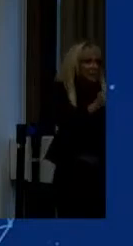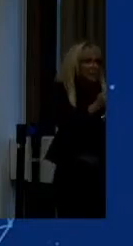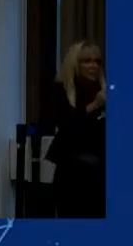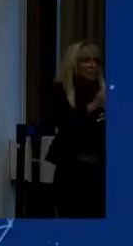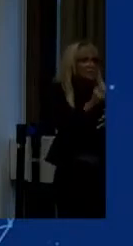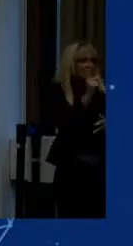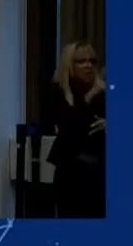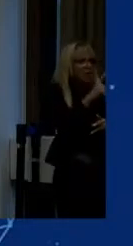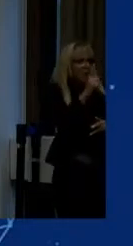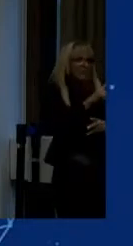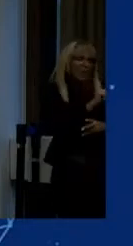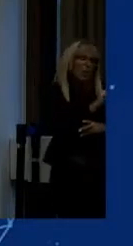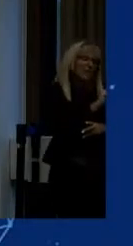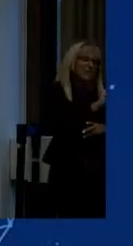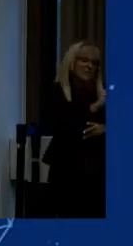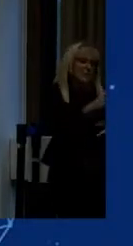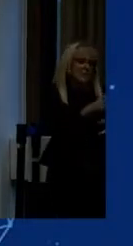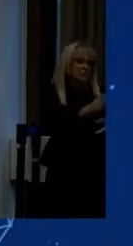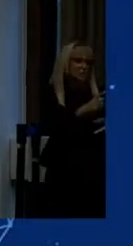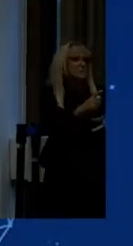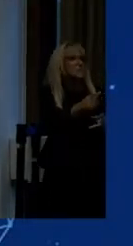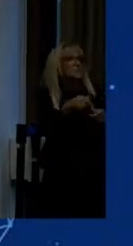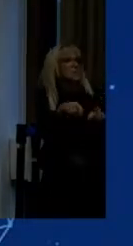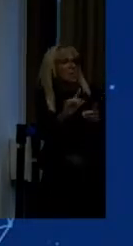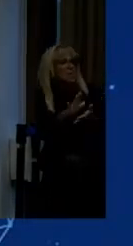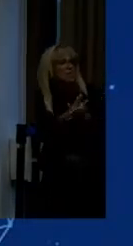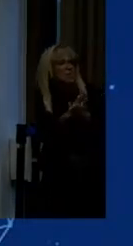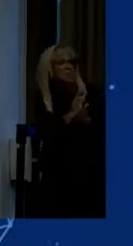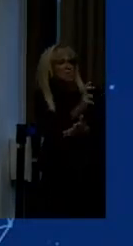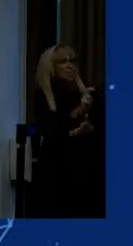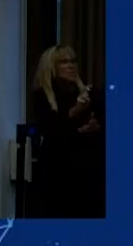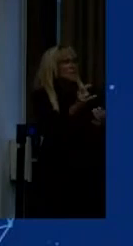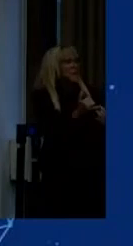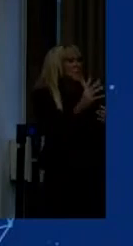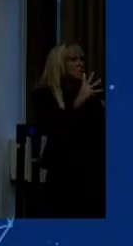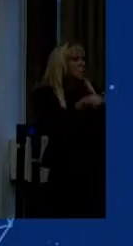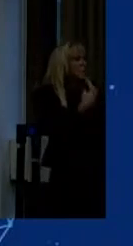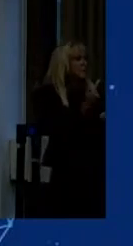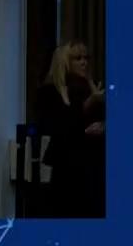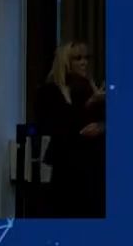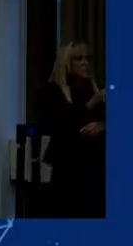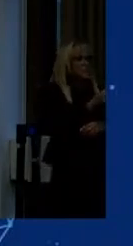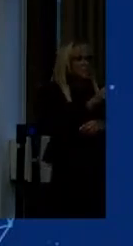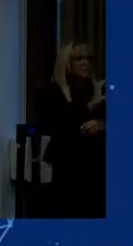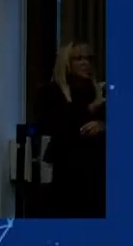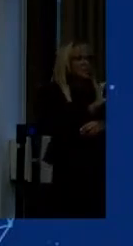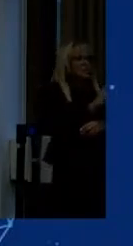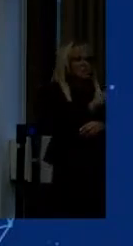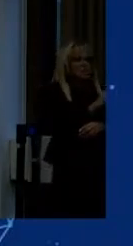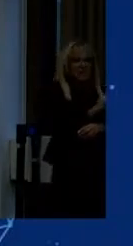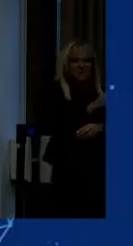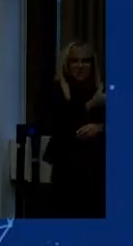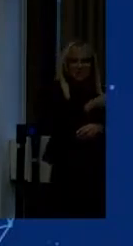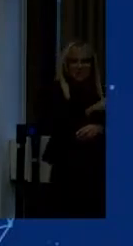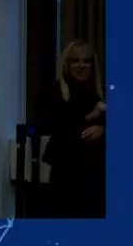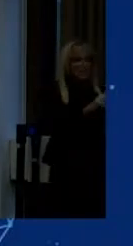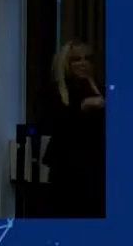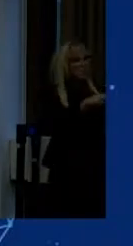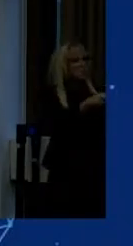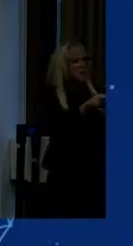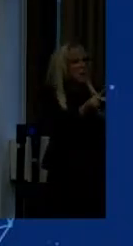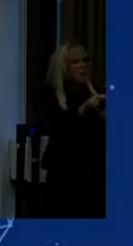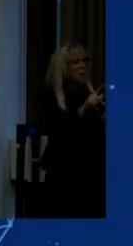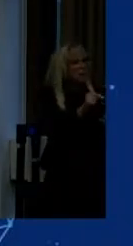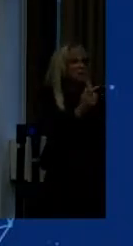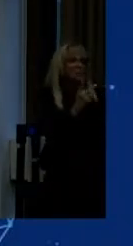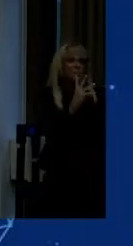artificial intelligence in school. So I'm going to transition to talking about ChatGPT as a reading partner a bit. And if we